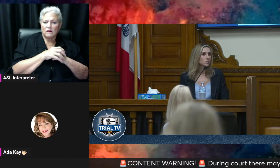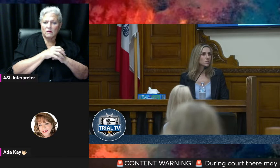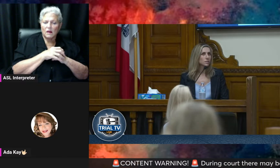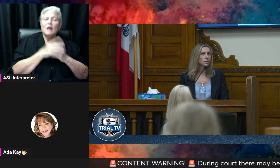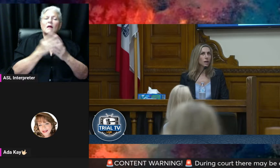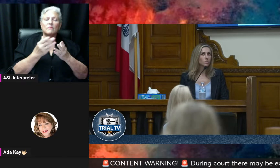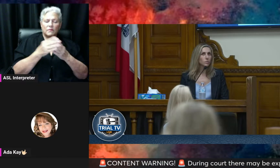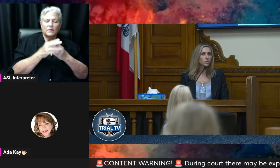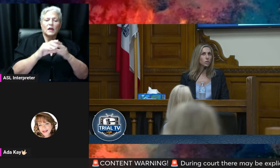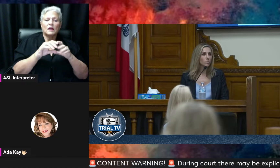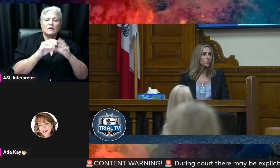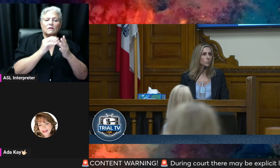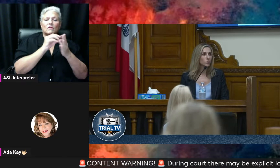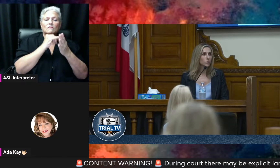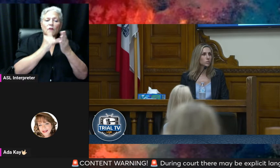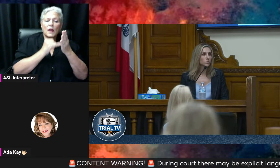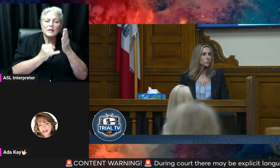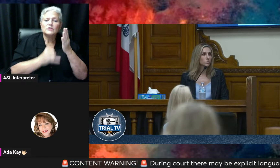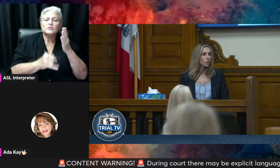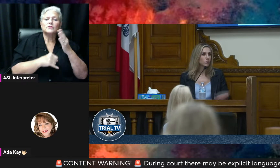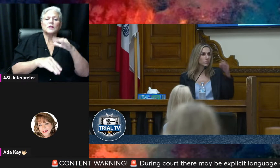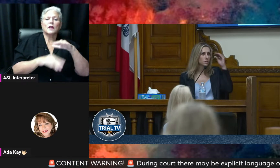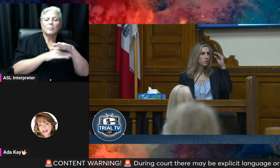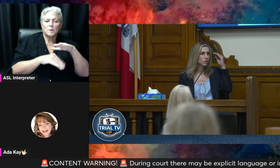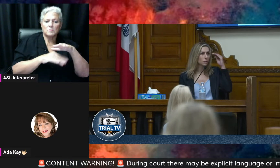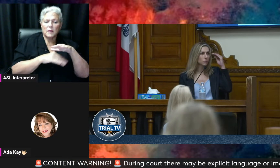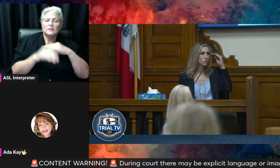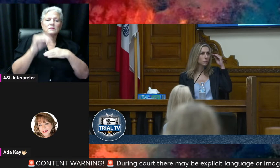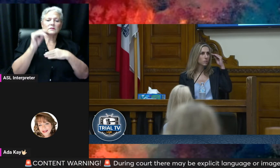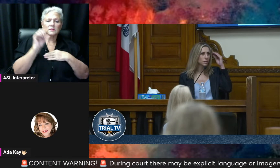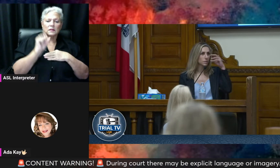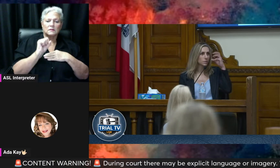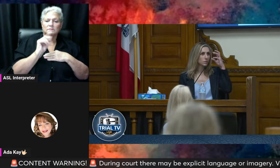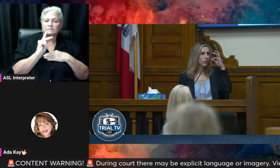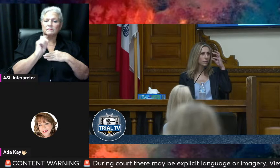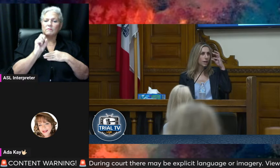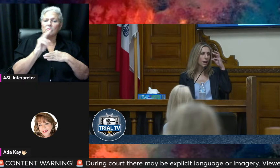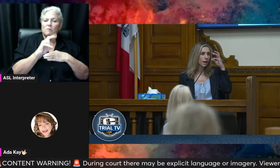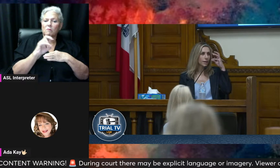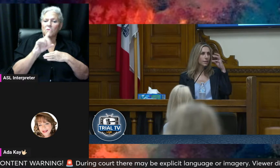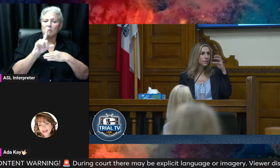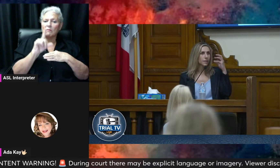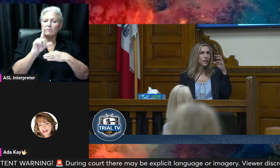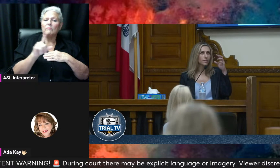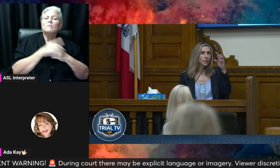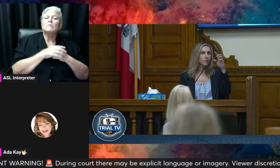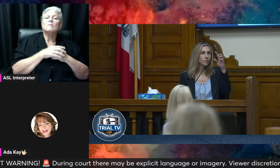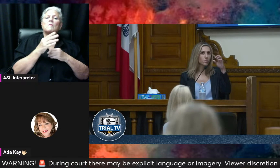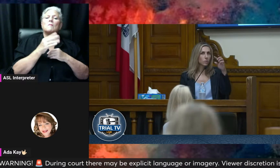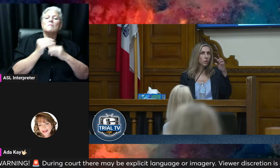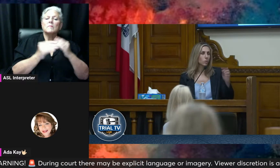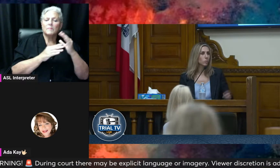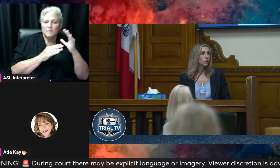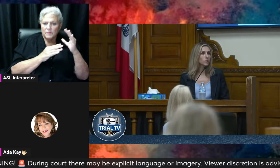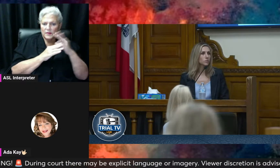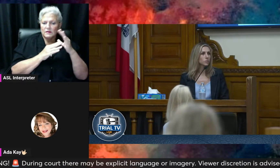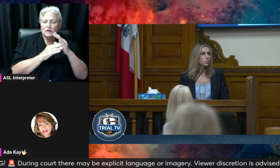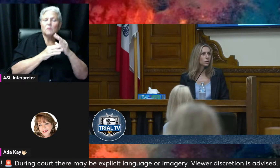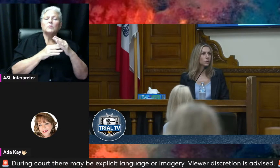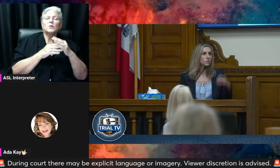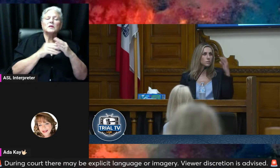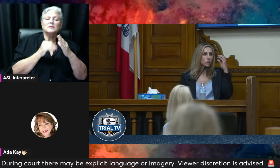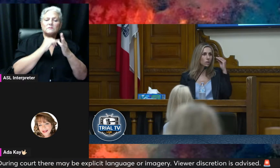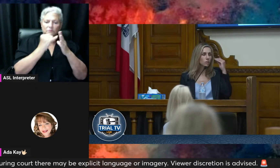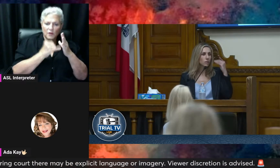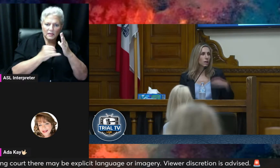skull. The topmost chopping wound injured part of the skull that's near the left eye, and then the lower one